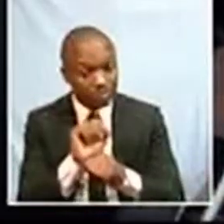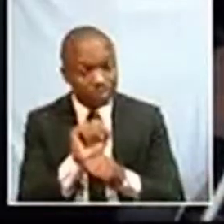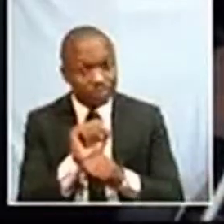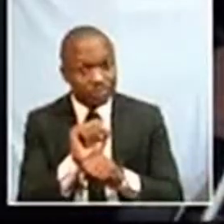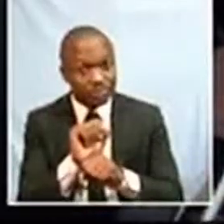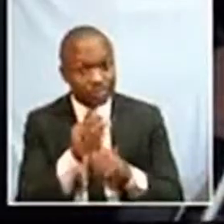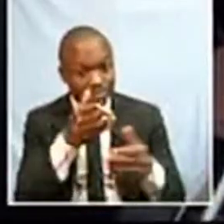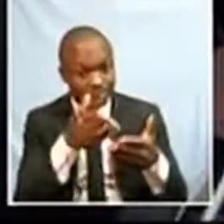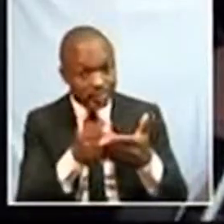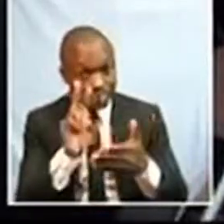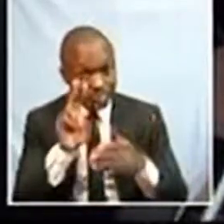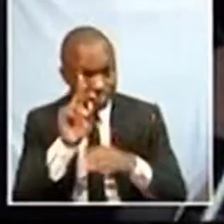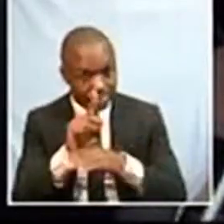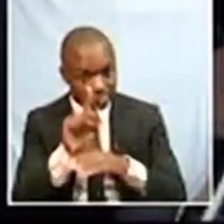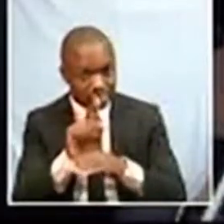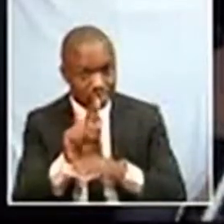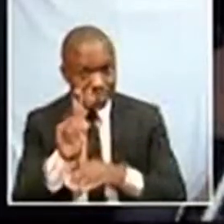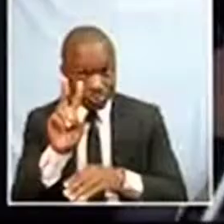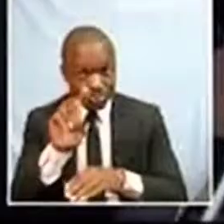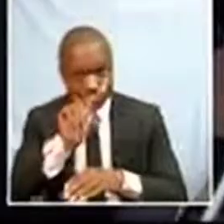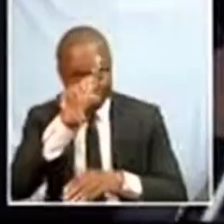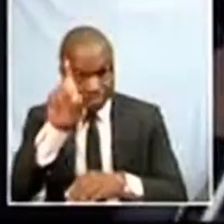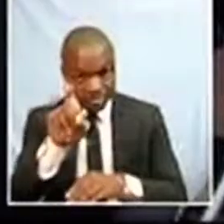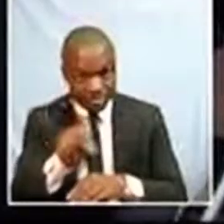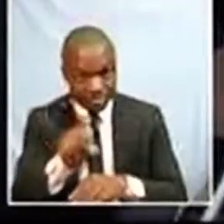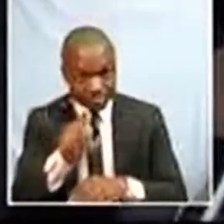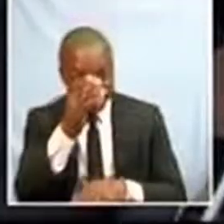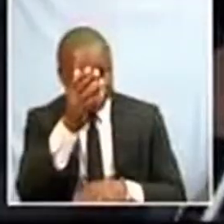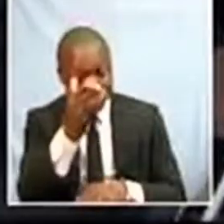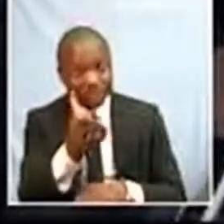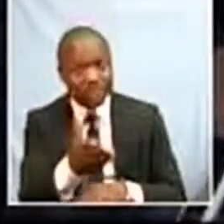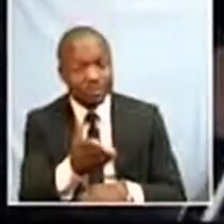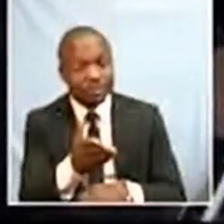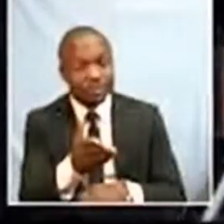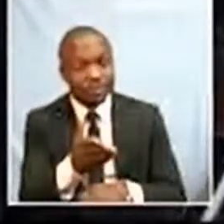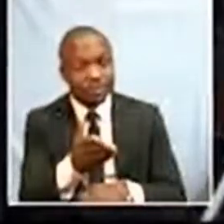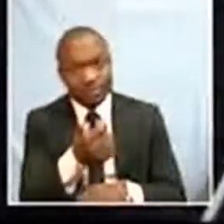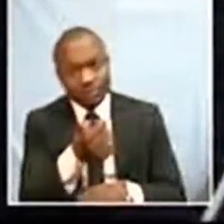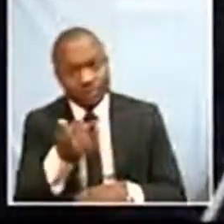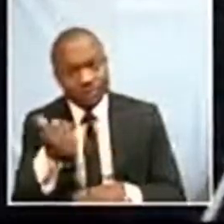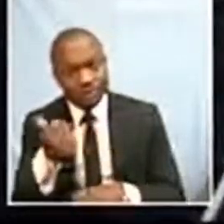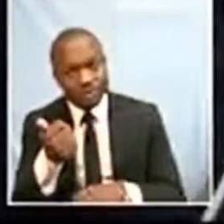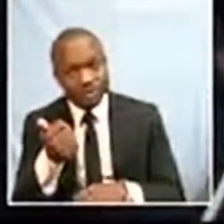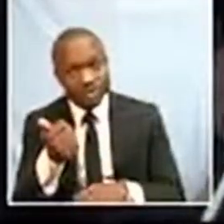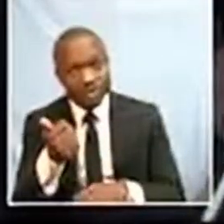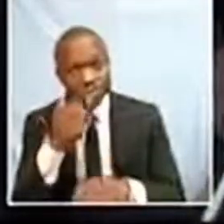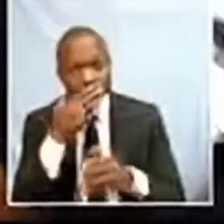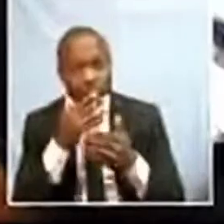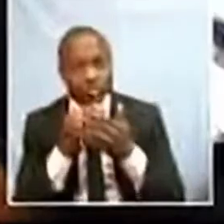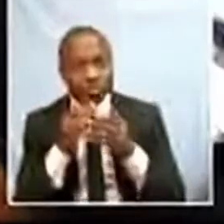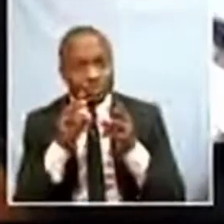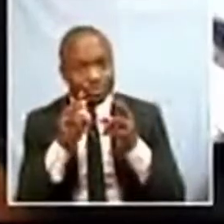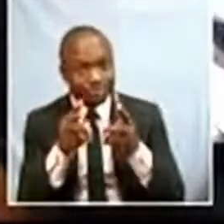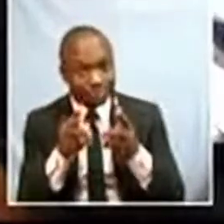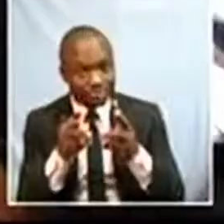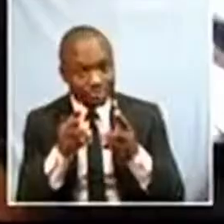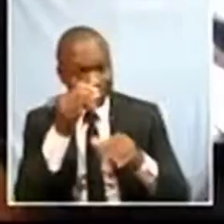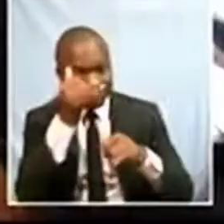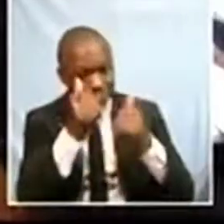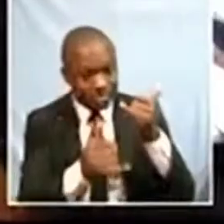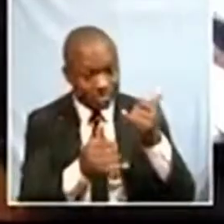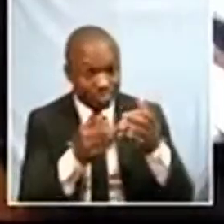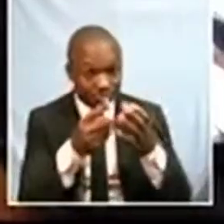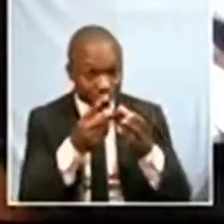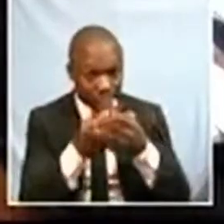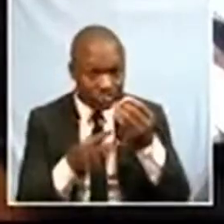NALOLO? 2 questions. Was there another optimal way of finishing